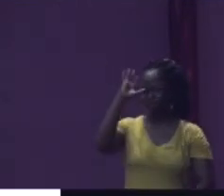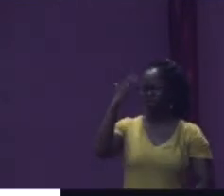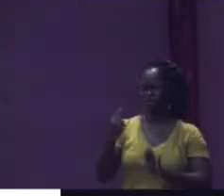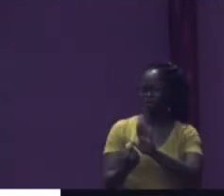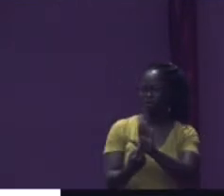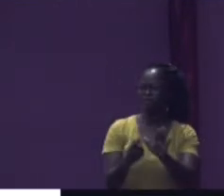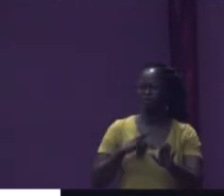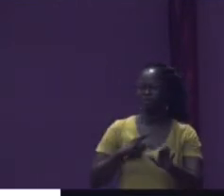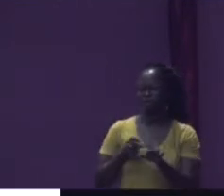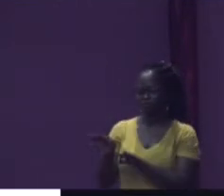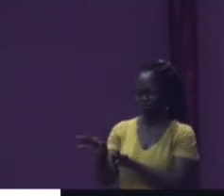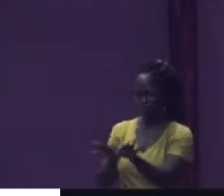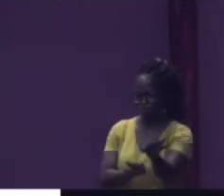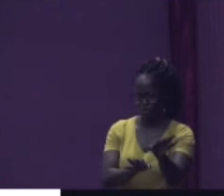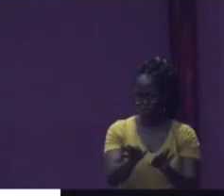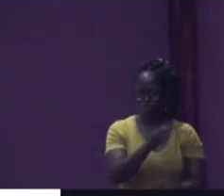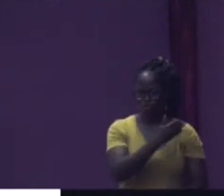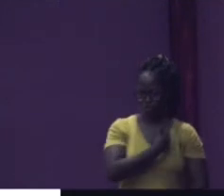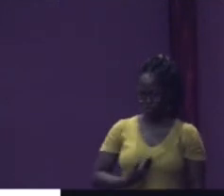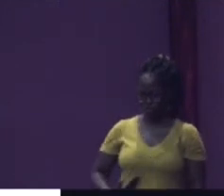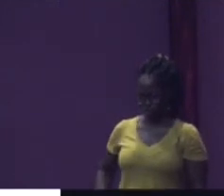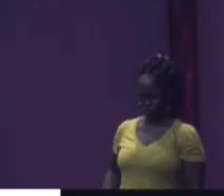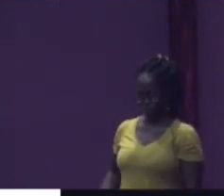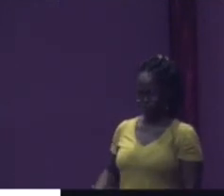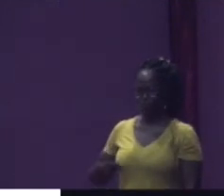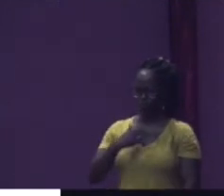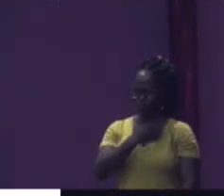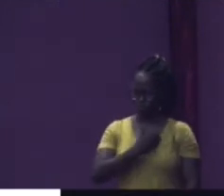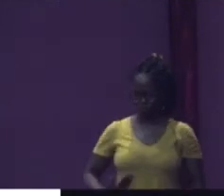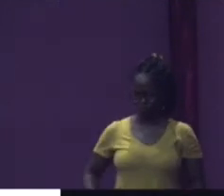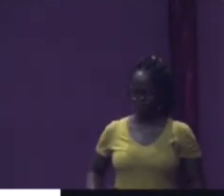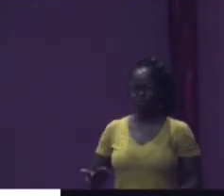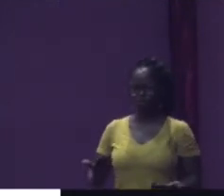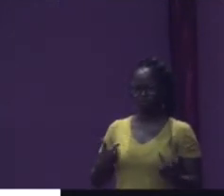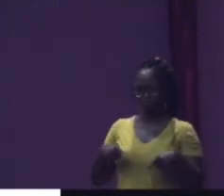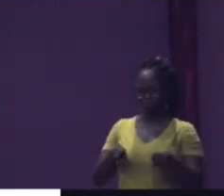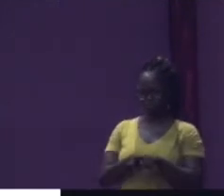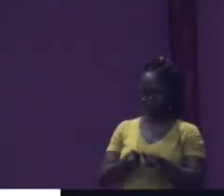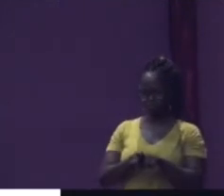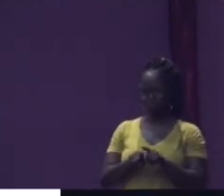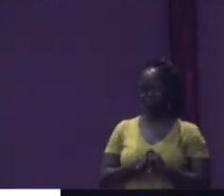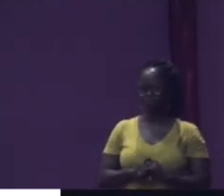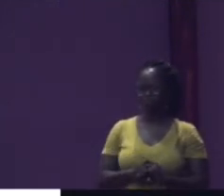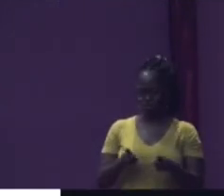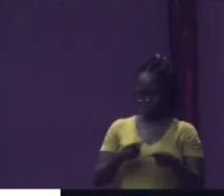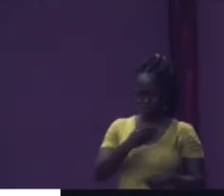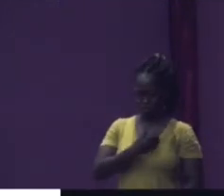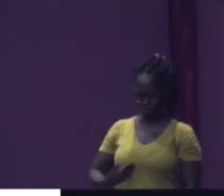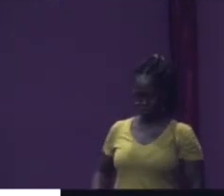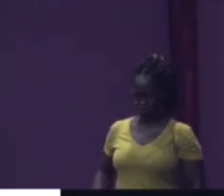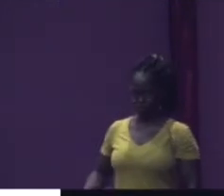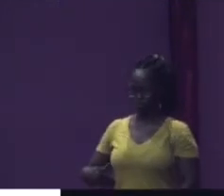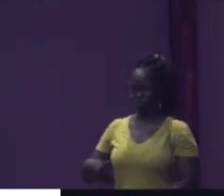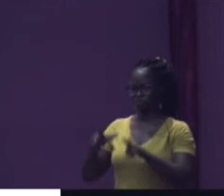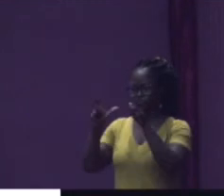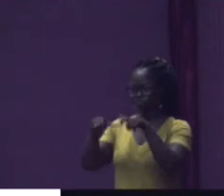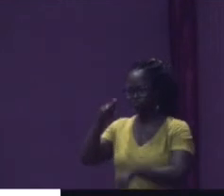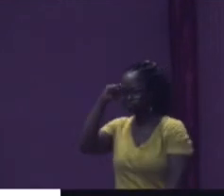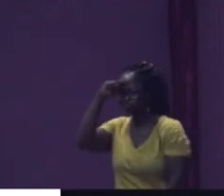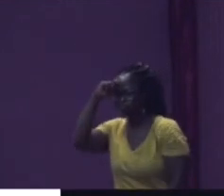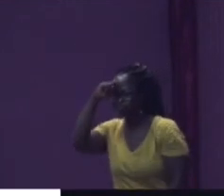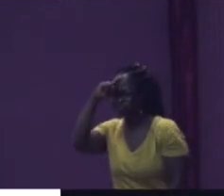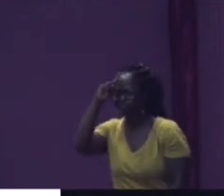been building what they call Casa Maternas, maternity homes that are for waiting.